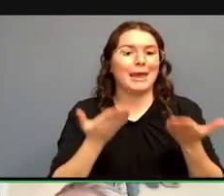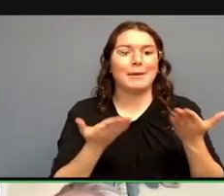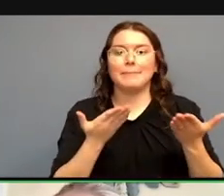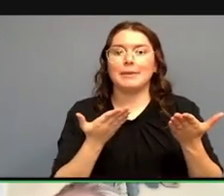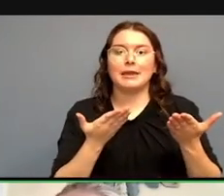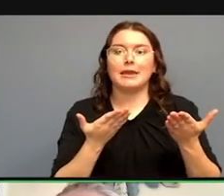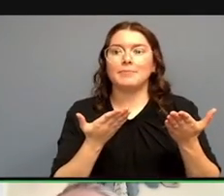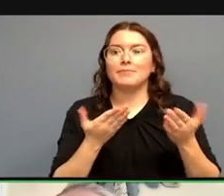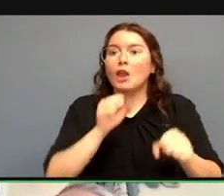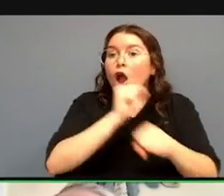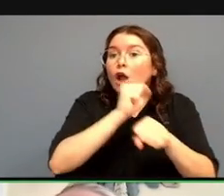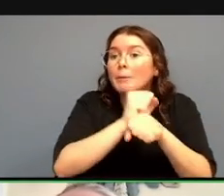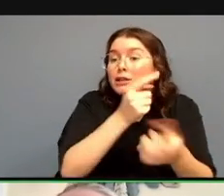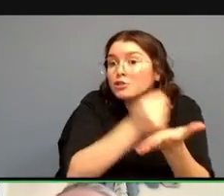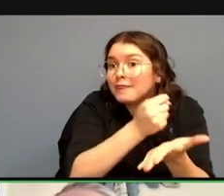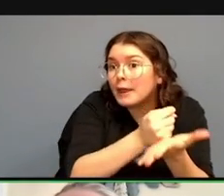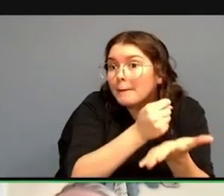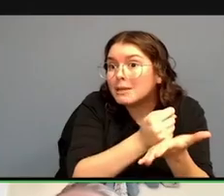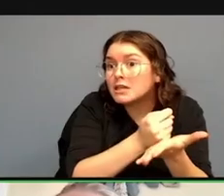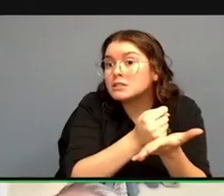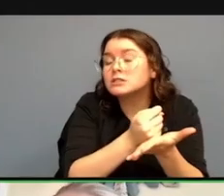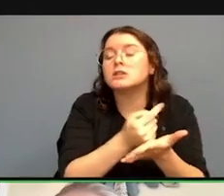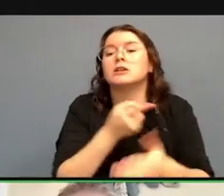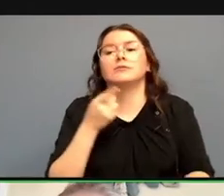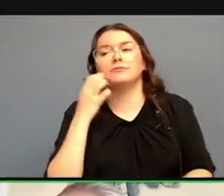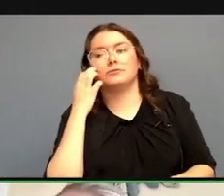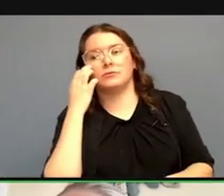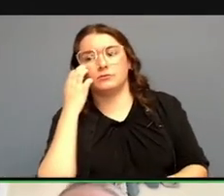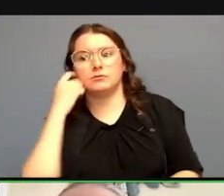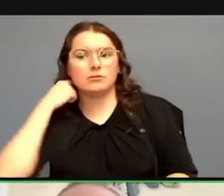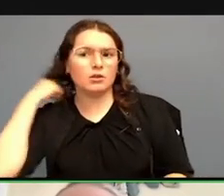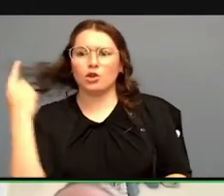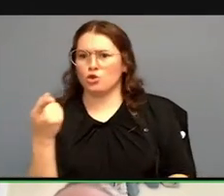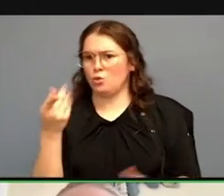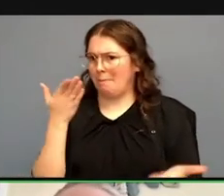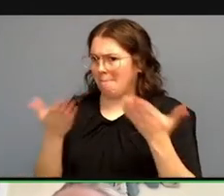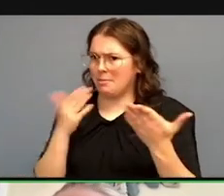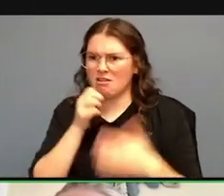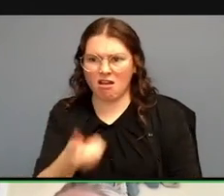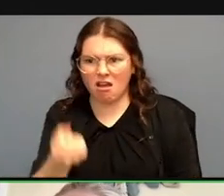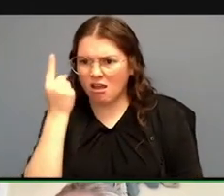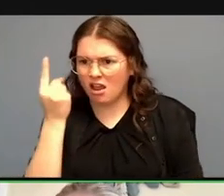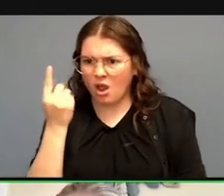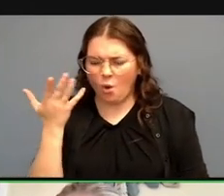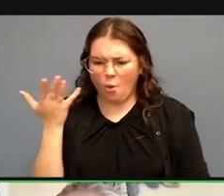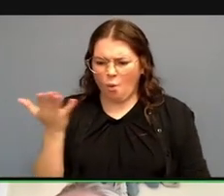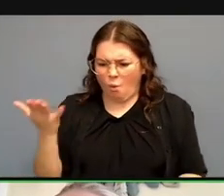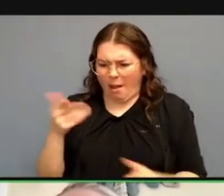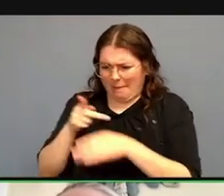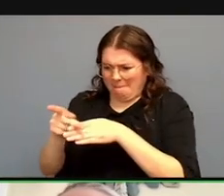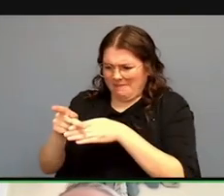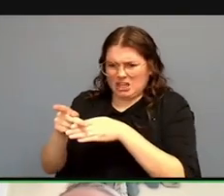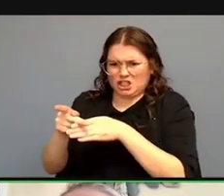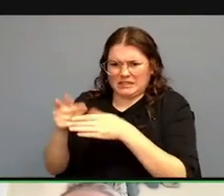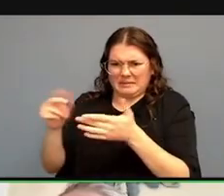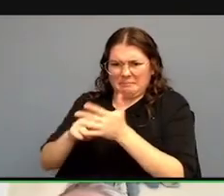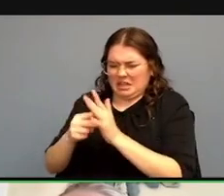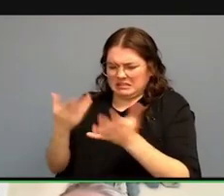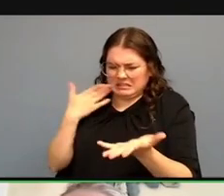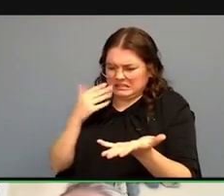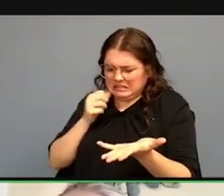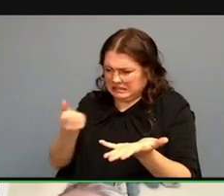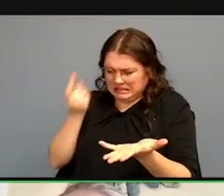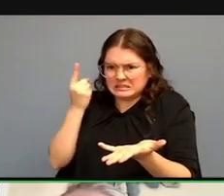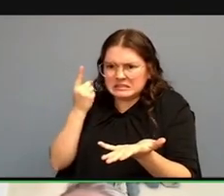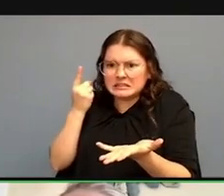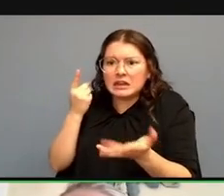occupational therapist. And you might not understand what any of those professions mean. So if you